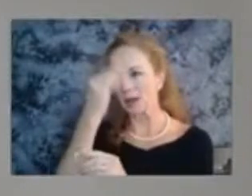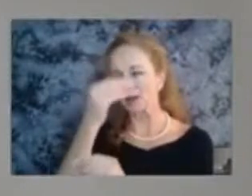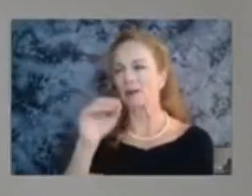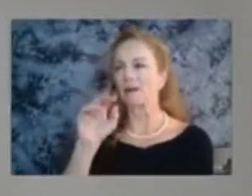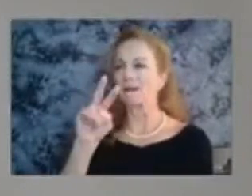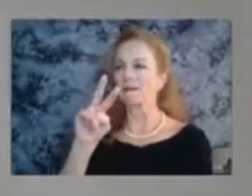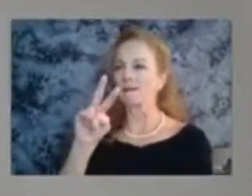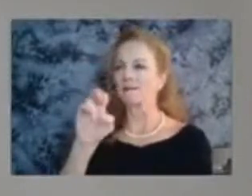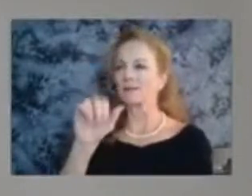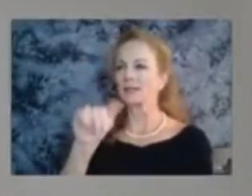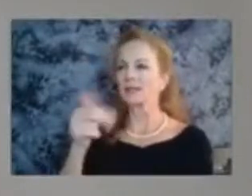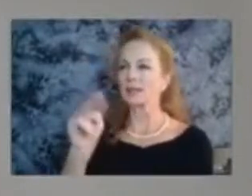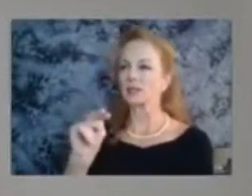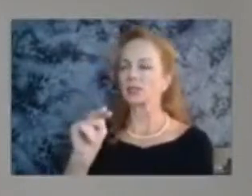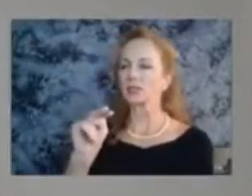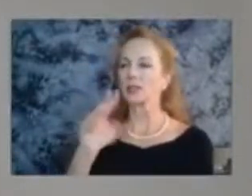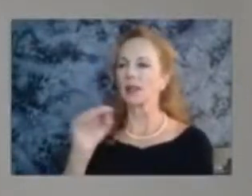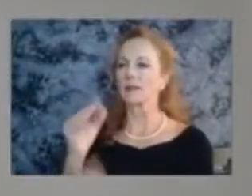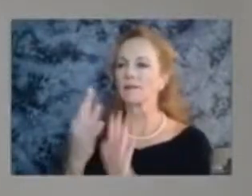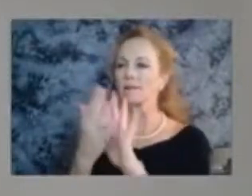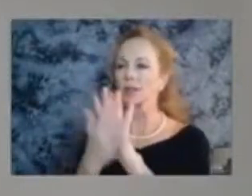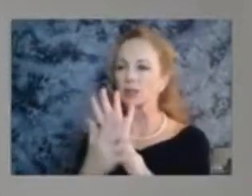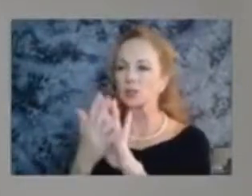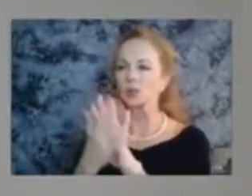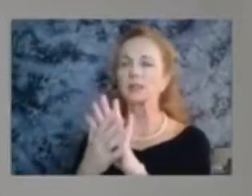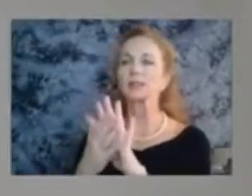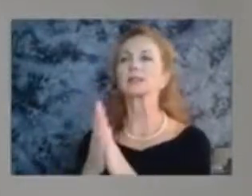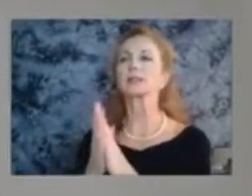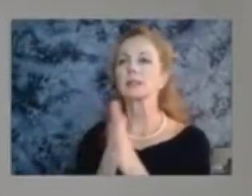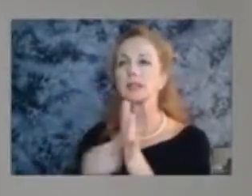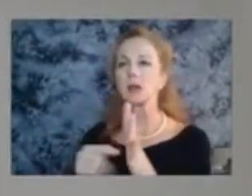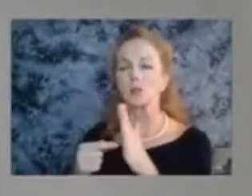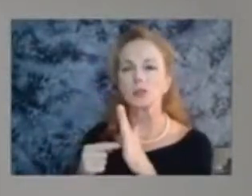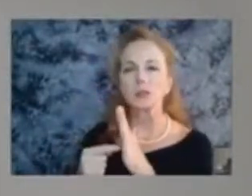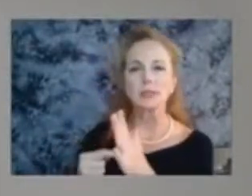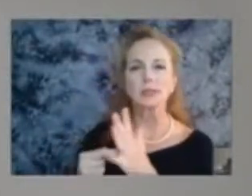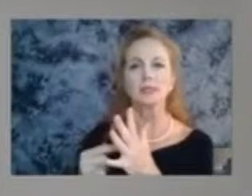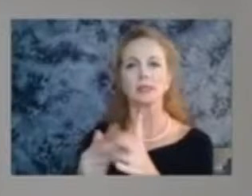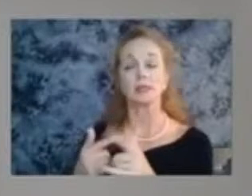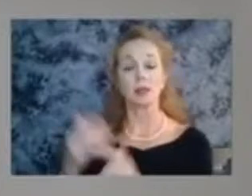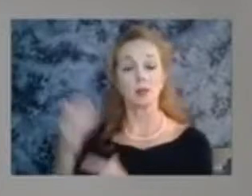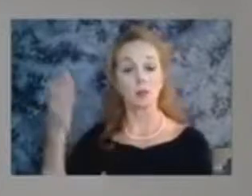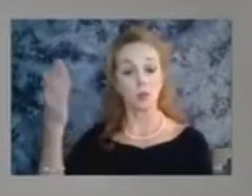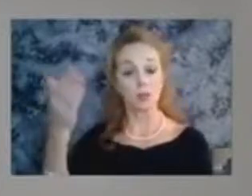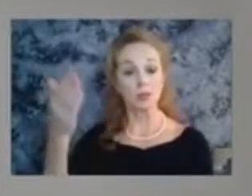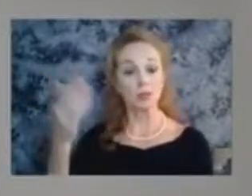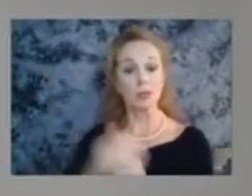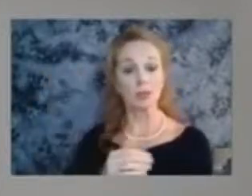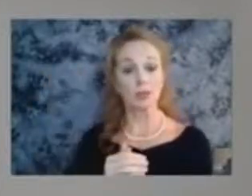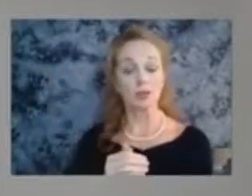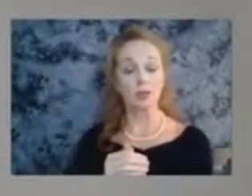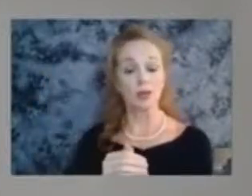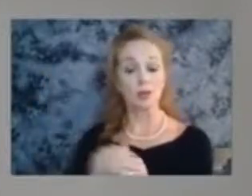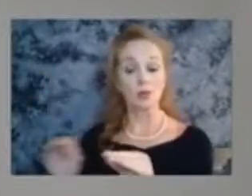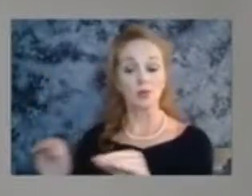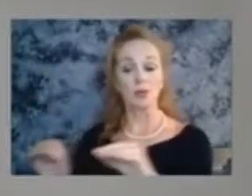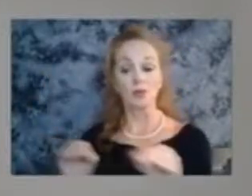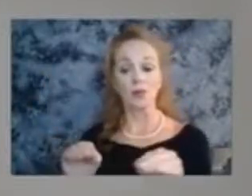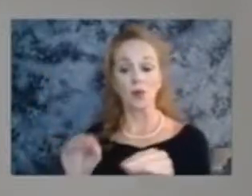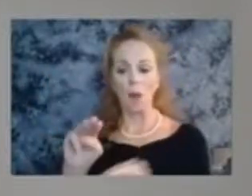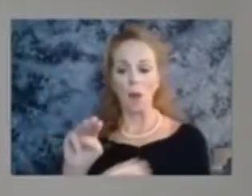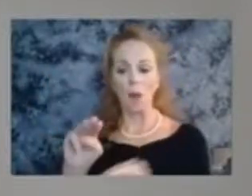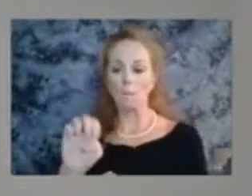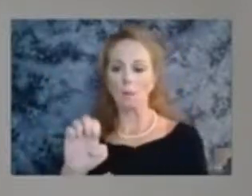the filter systems as were presented on the presentation, moving from the MERV 8 to the MERV